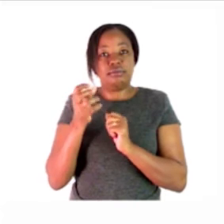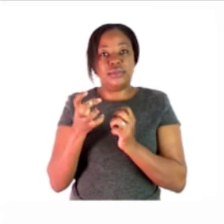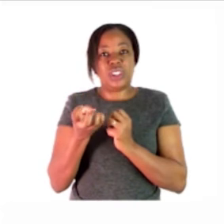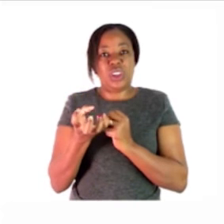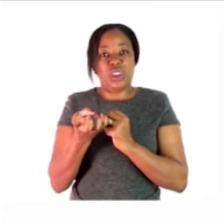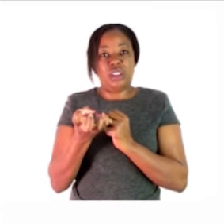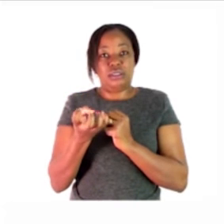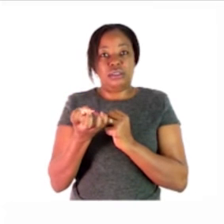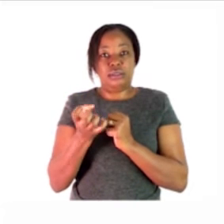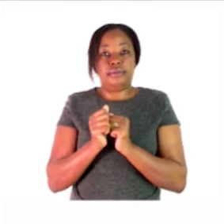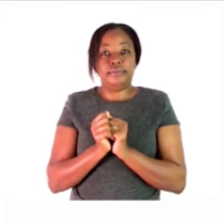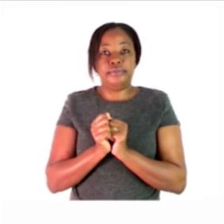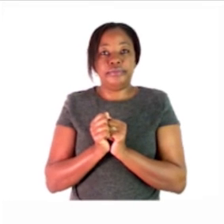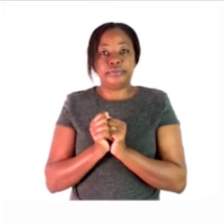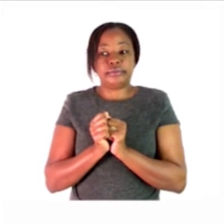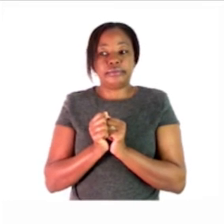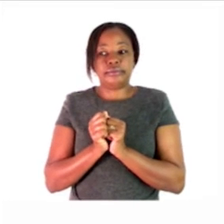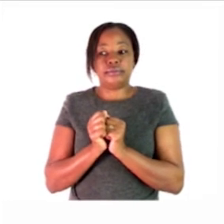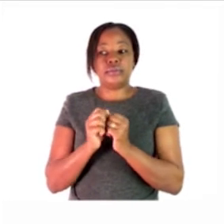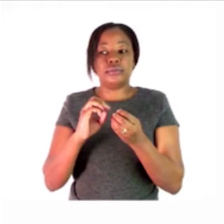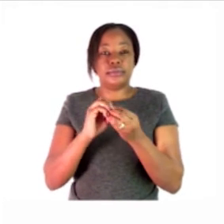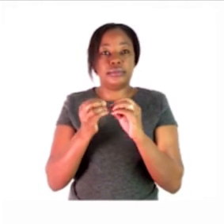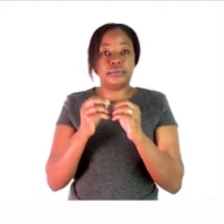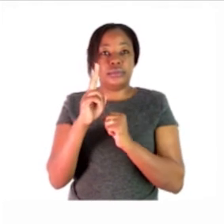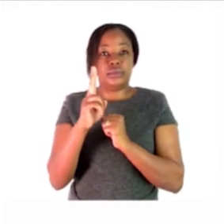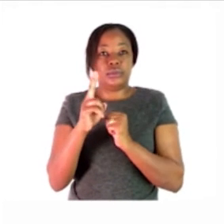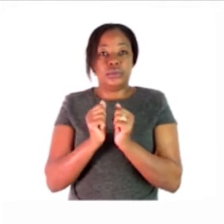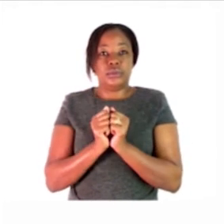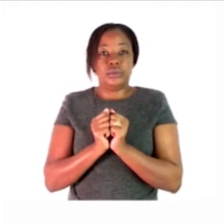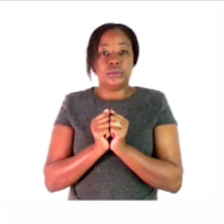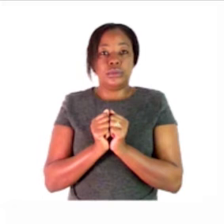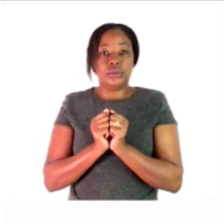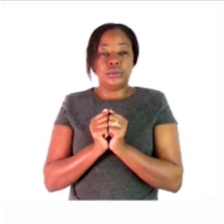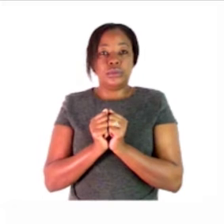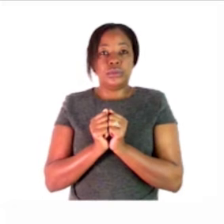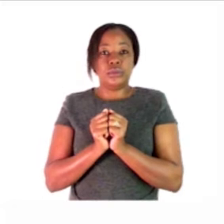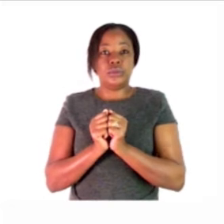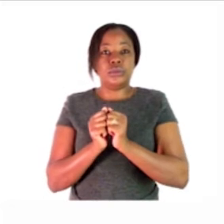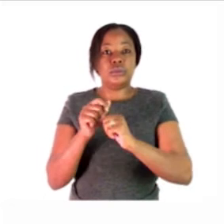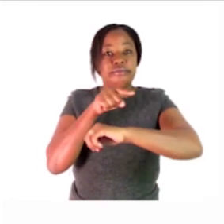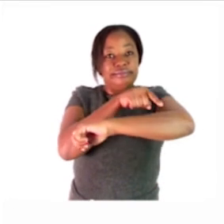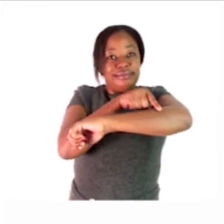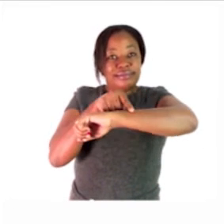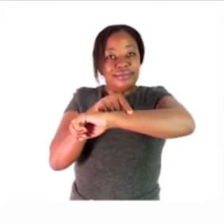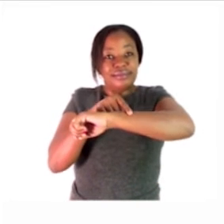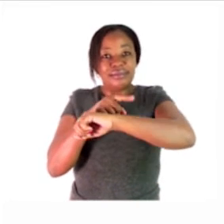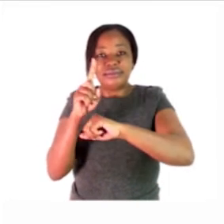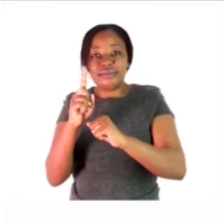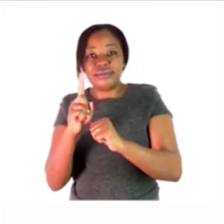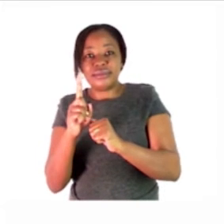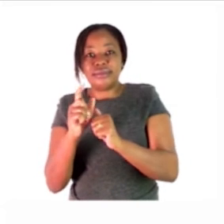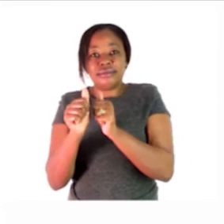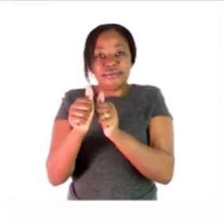A rest with a tortoise. The two possible answers are there. Hair. Which hair